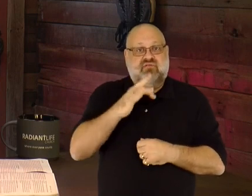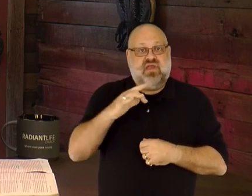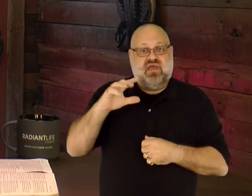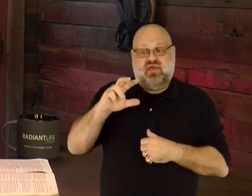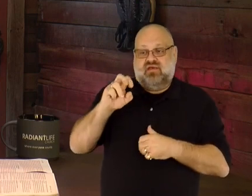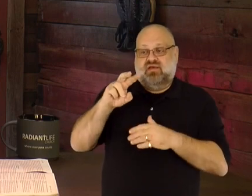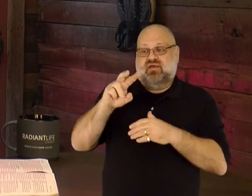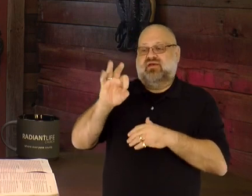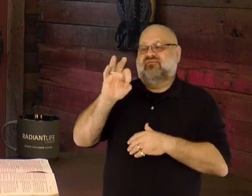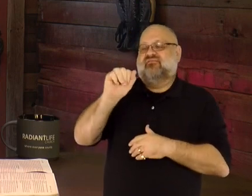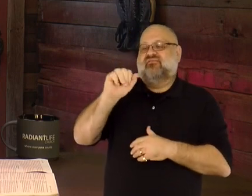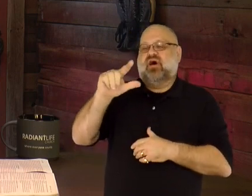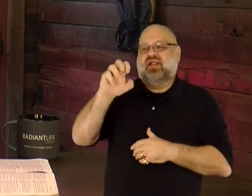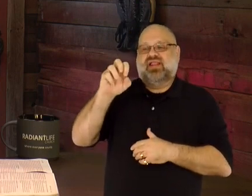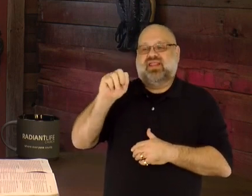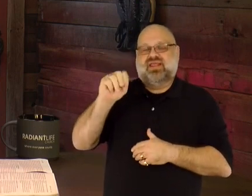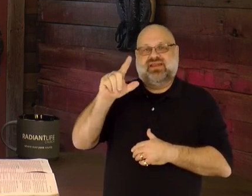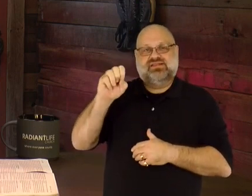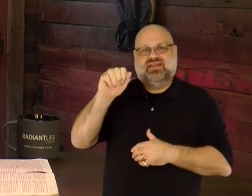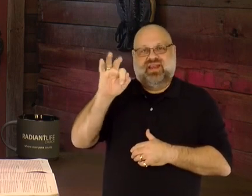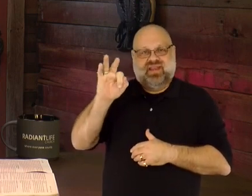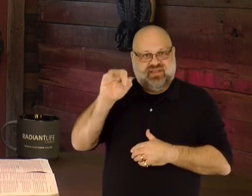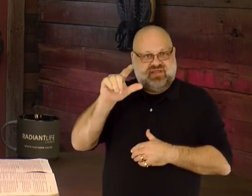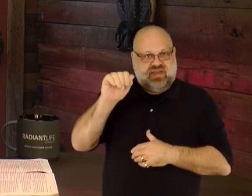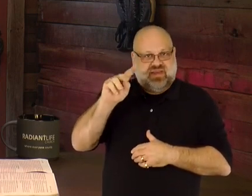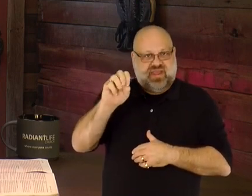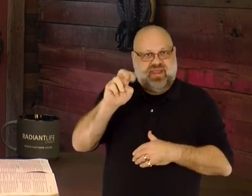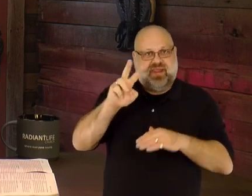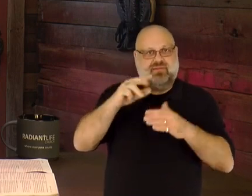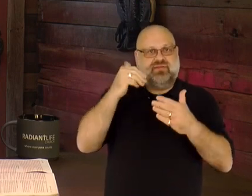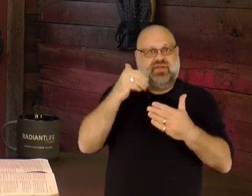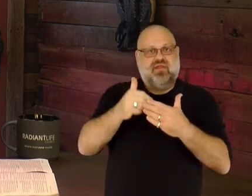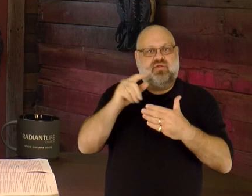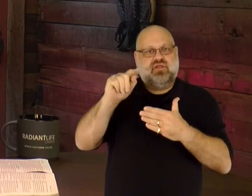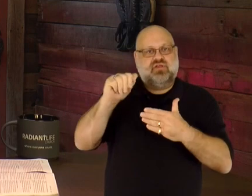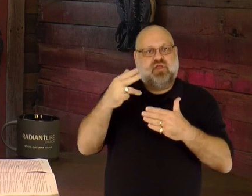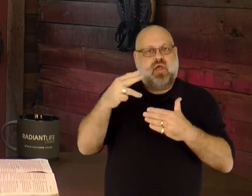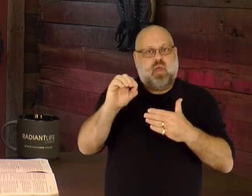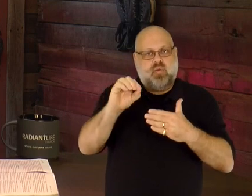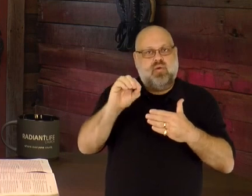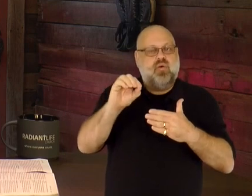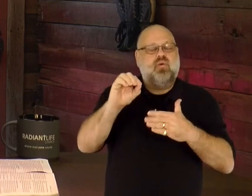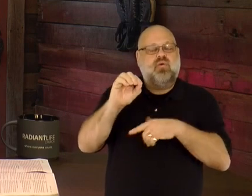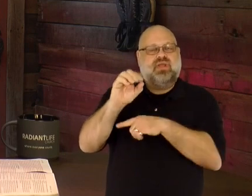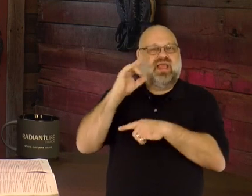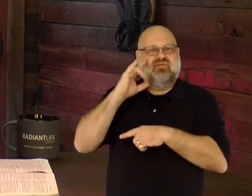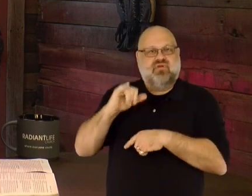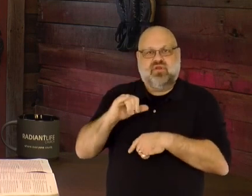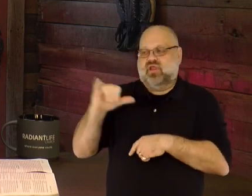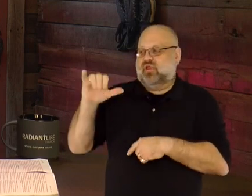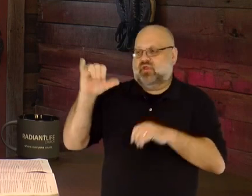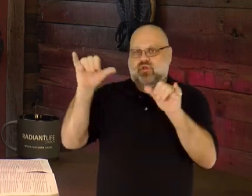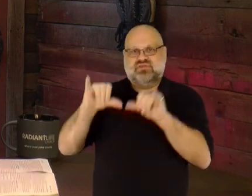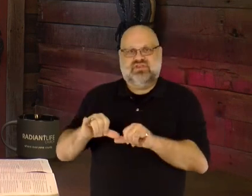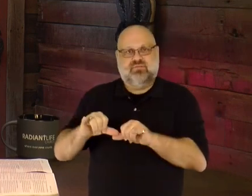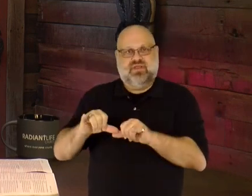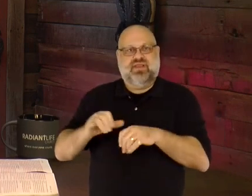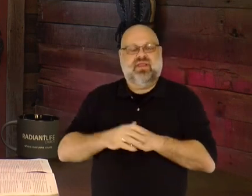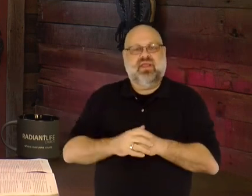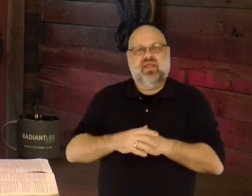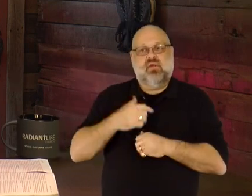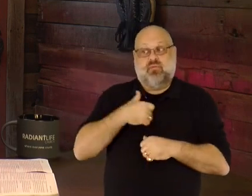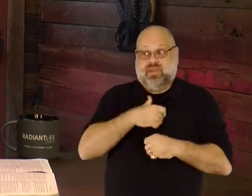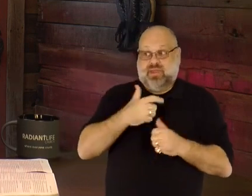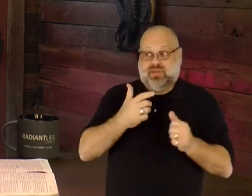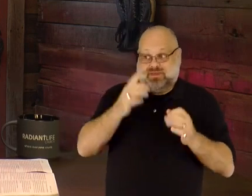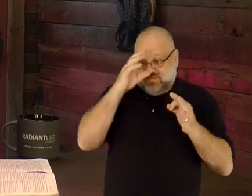Tahoe, California, and Yosemite National Park. When we decide to plan a trip to either of these destinations, we're so sold